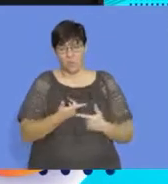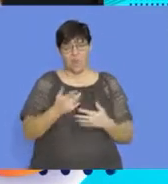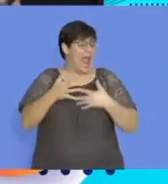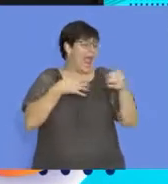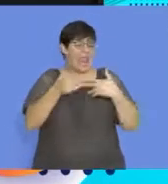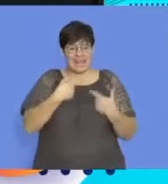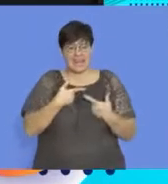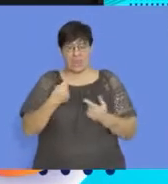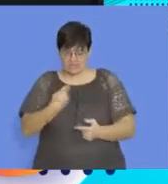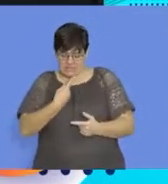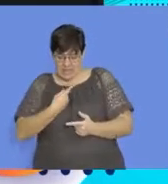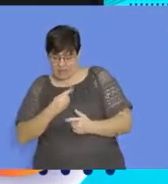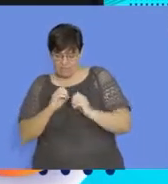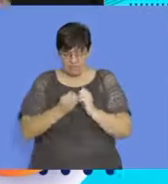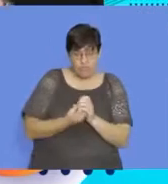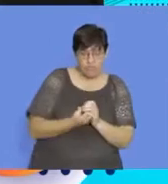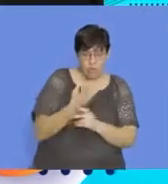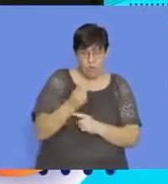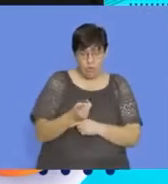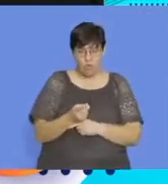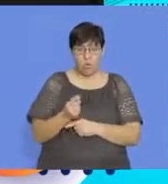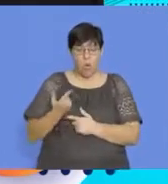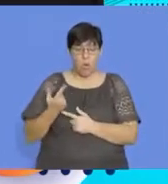cultivated or grown, even genetically engineered.